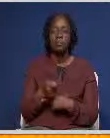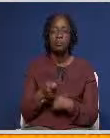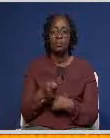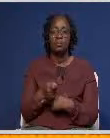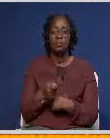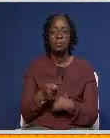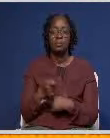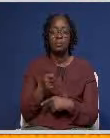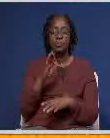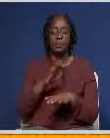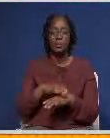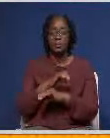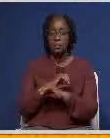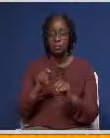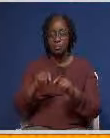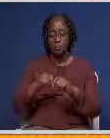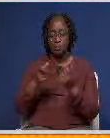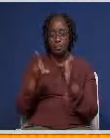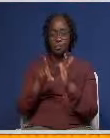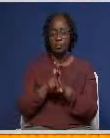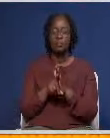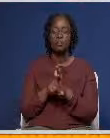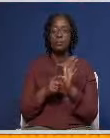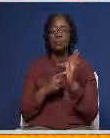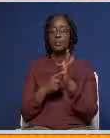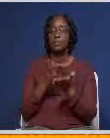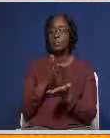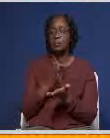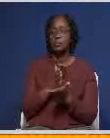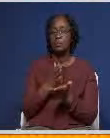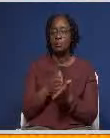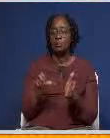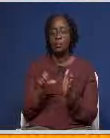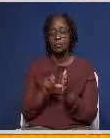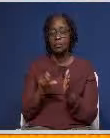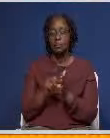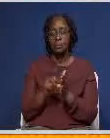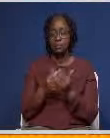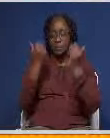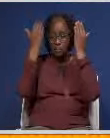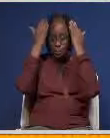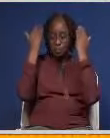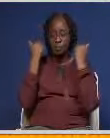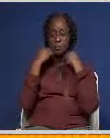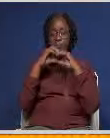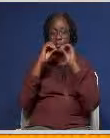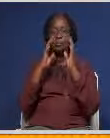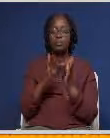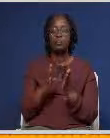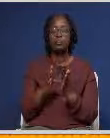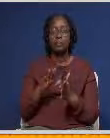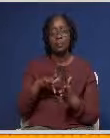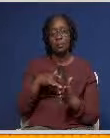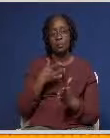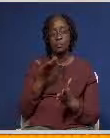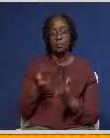jikasan, botaba teli, na bolali kinyume na wado, na nibona ni itio ma, kwenye dhina kire gitengo ya koti. Mr. Speaker,